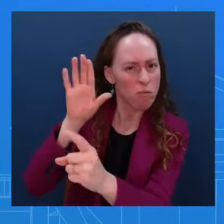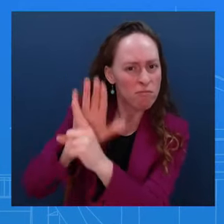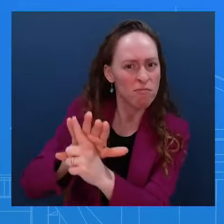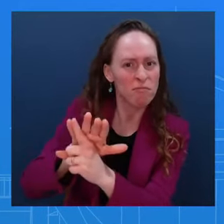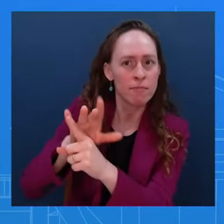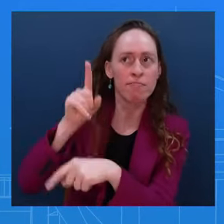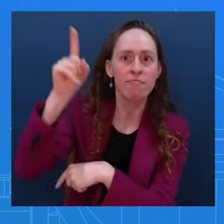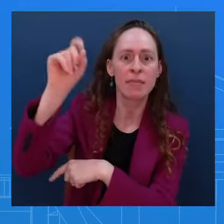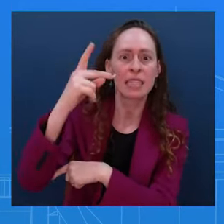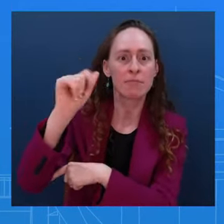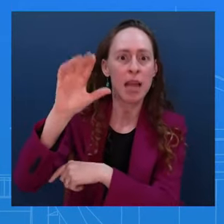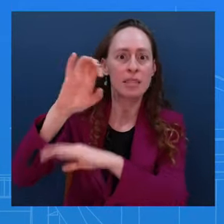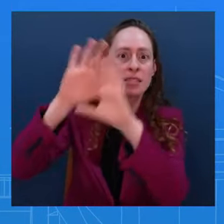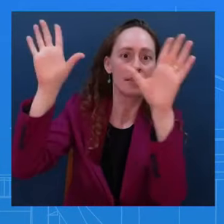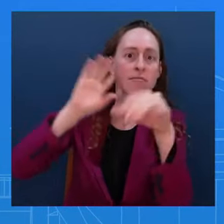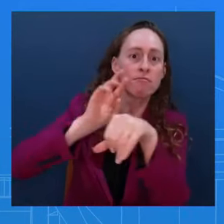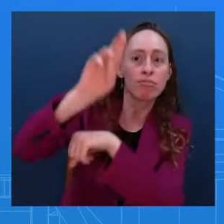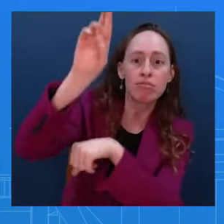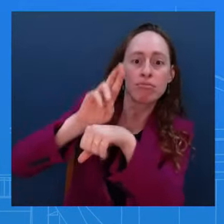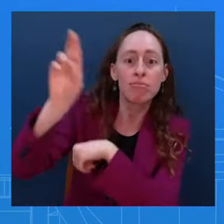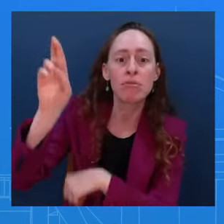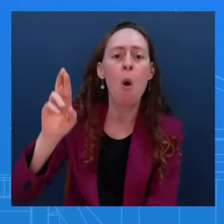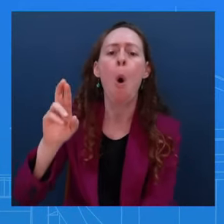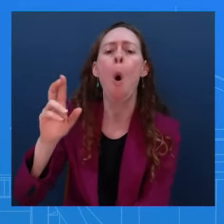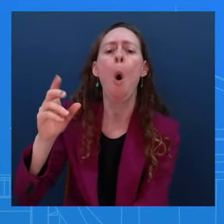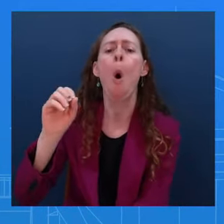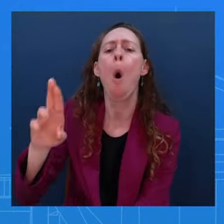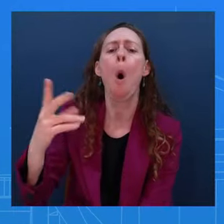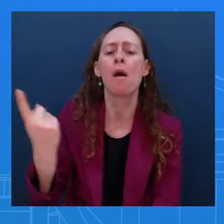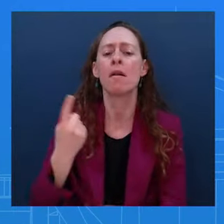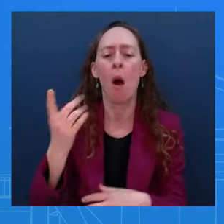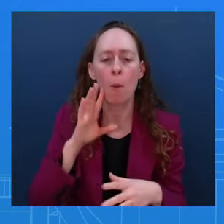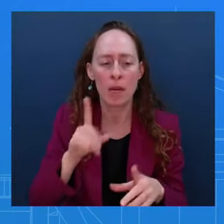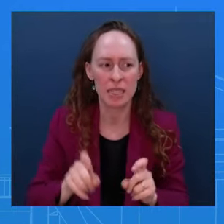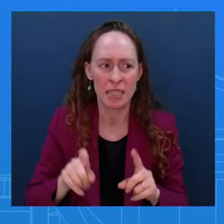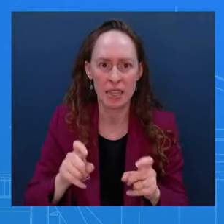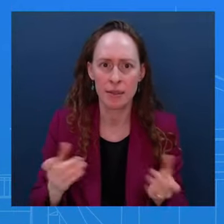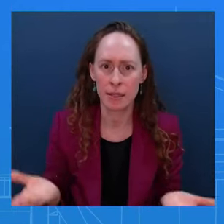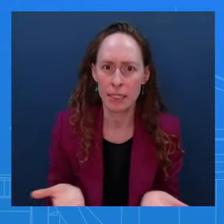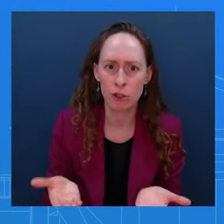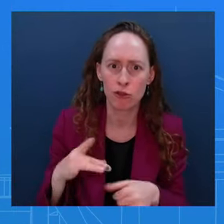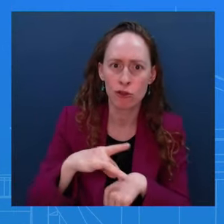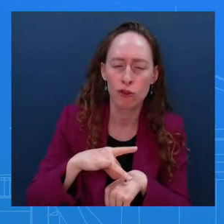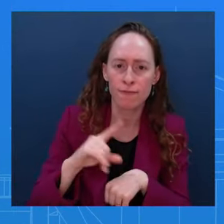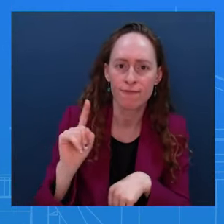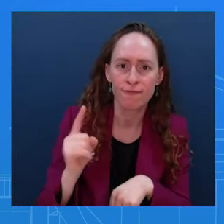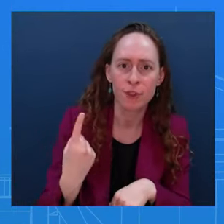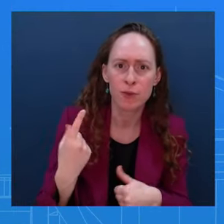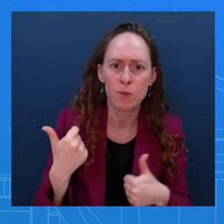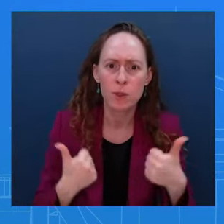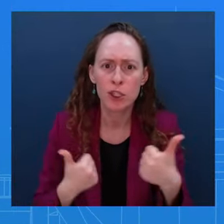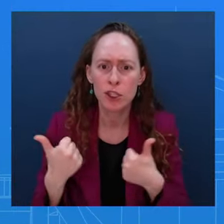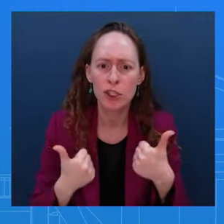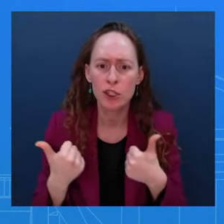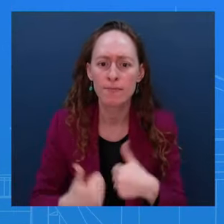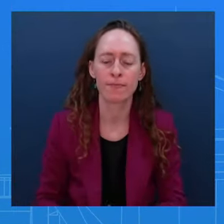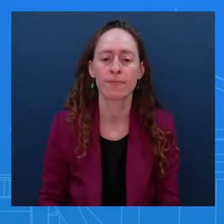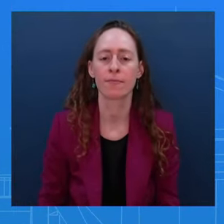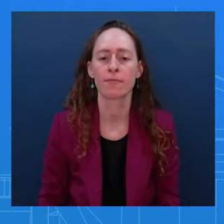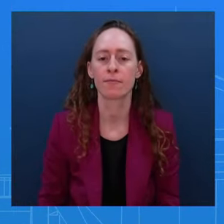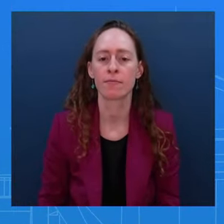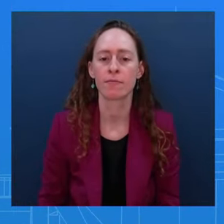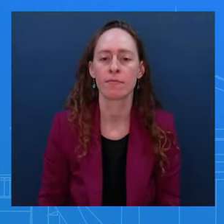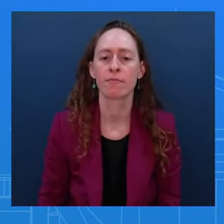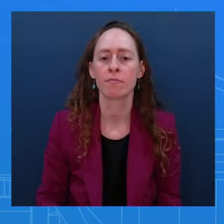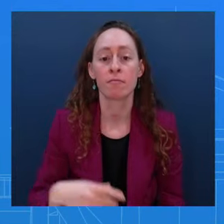is based on the ground? It would be it would be space-based, and it would be a violation of the Outer Space Treaty, to which more than